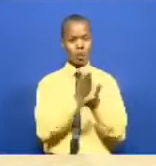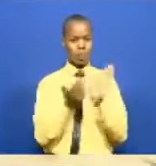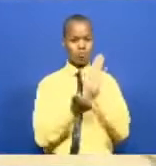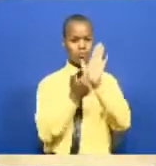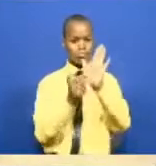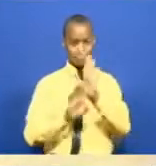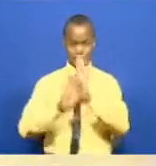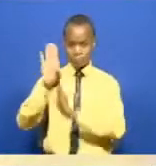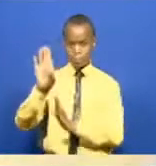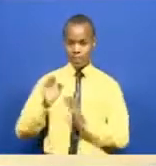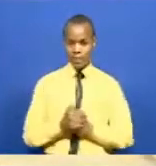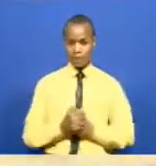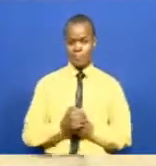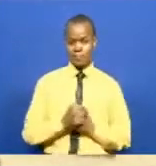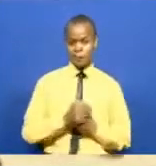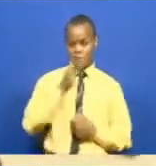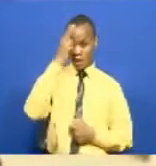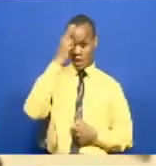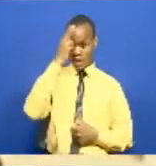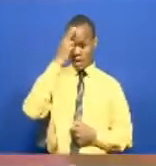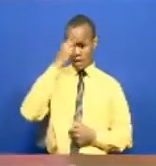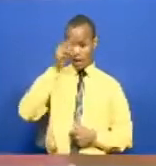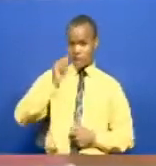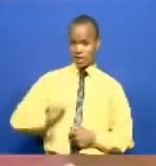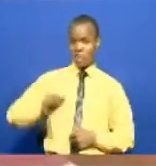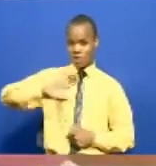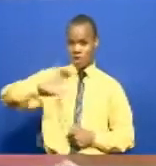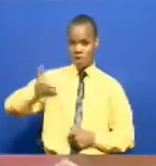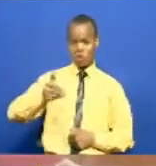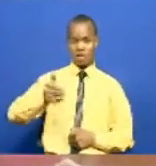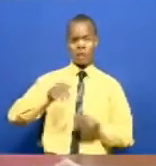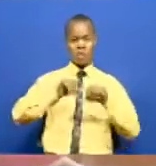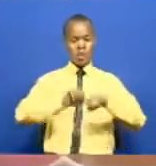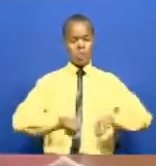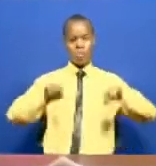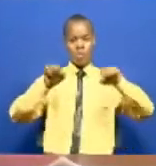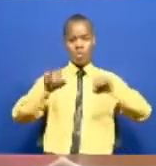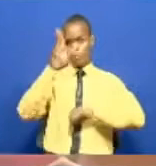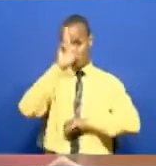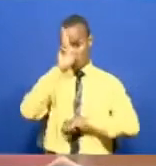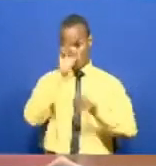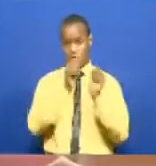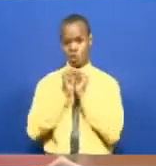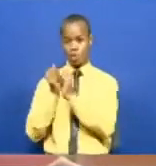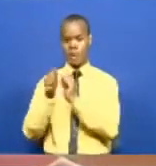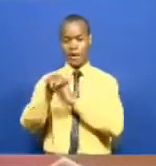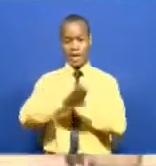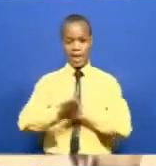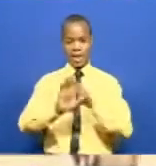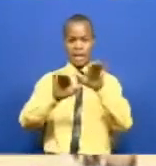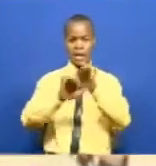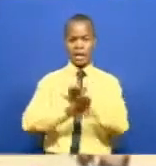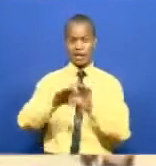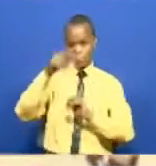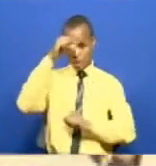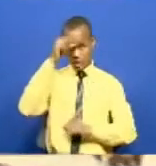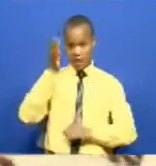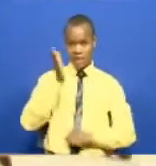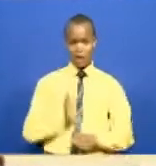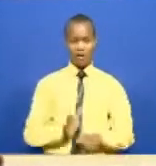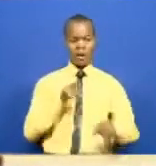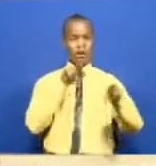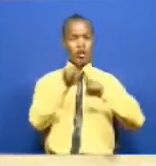Kajiado County Commissioner Joshua Nkanatha, accompanied by Area Deputy Governor Martin Moshisho,